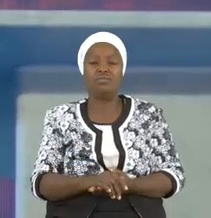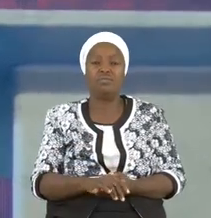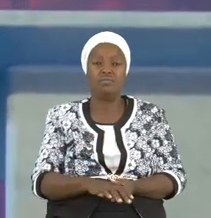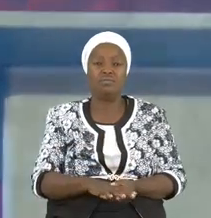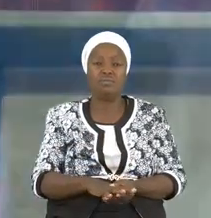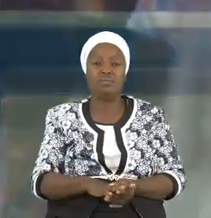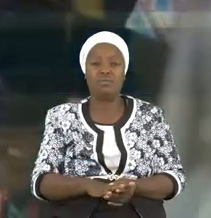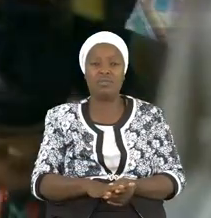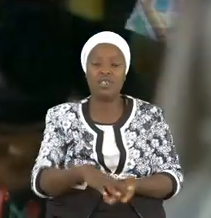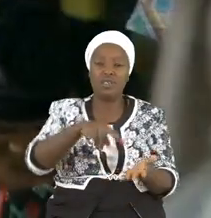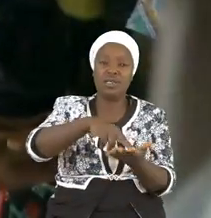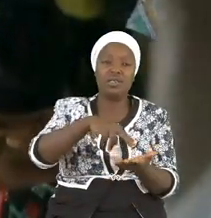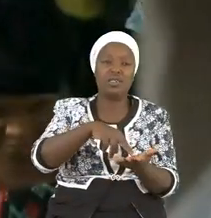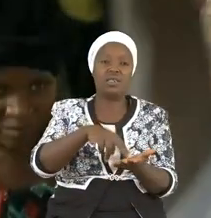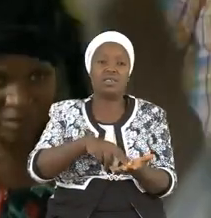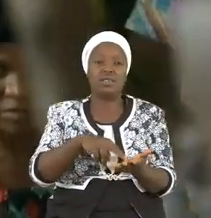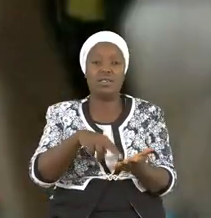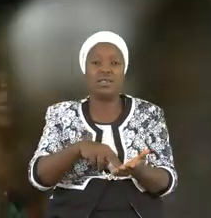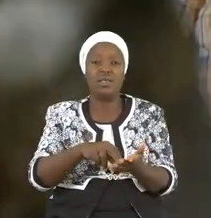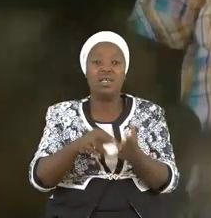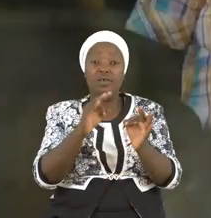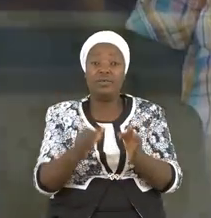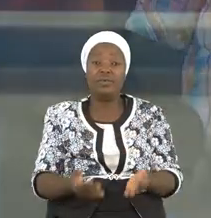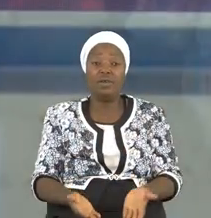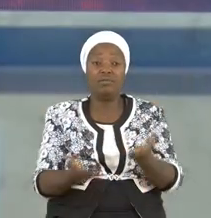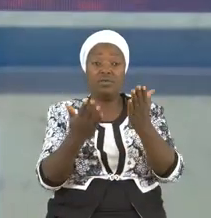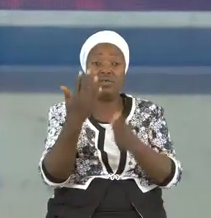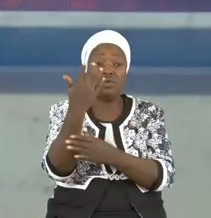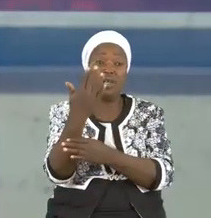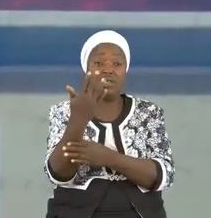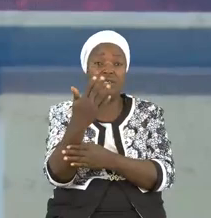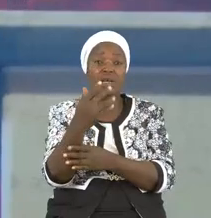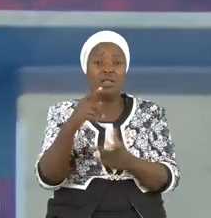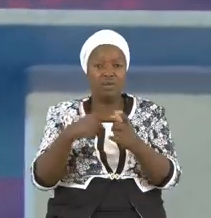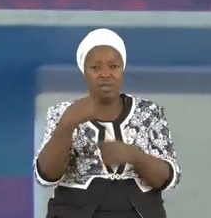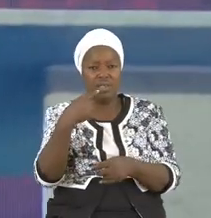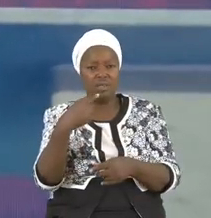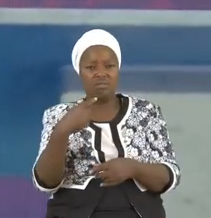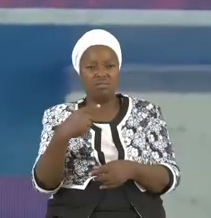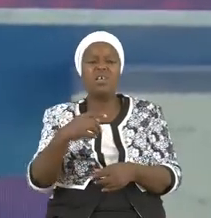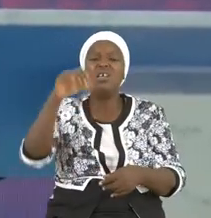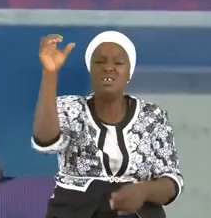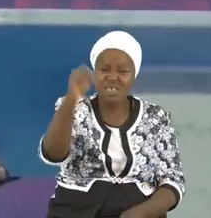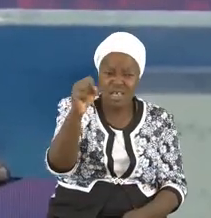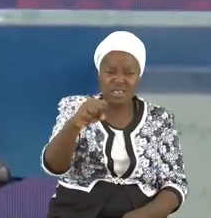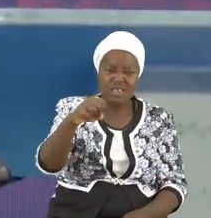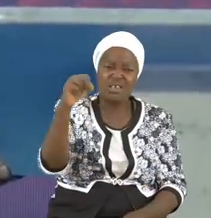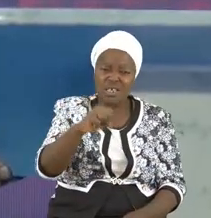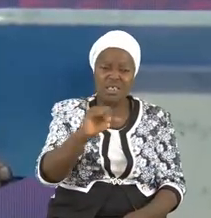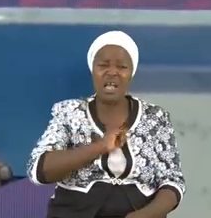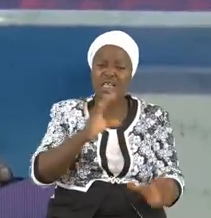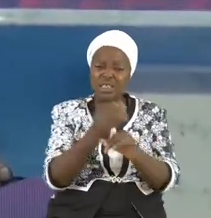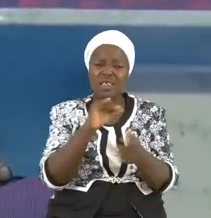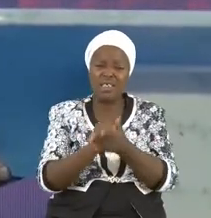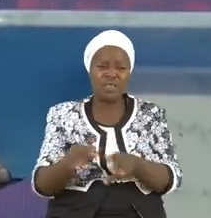Stand up if you are raising up your hand and you are saying, yes, I take that road. I